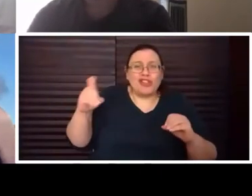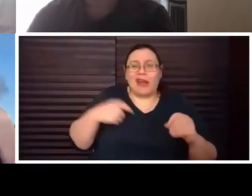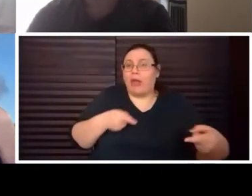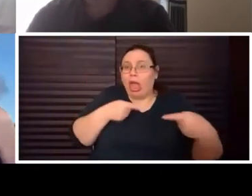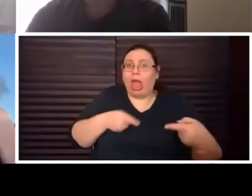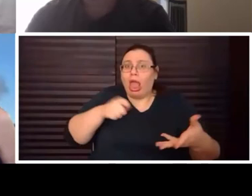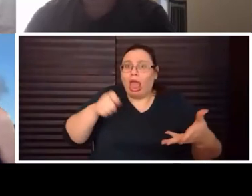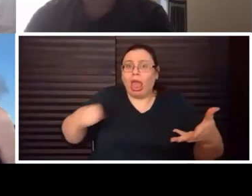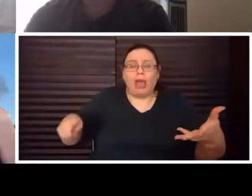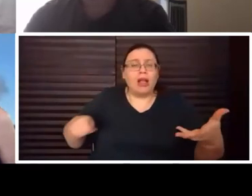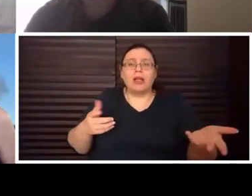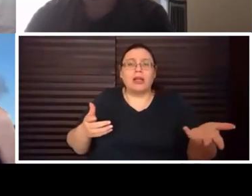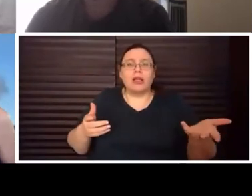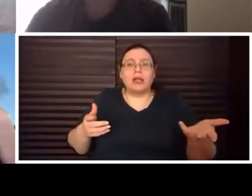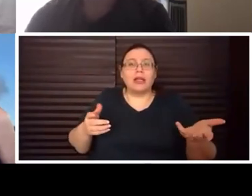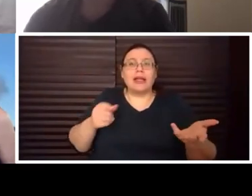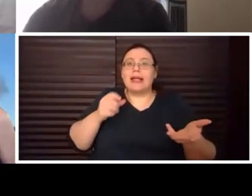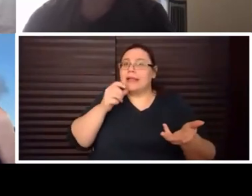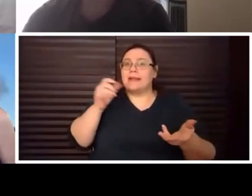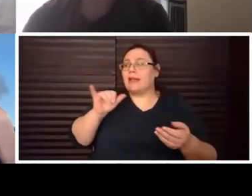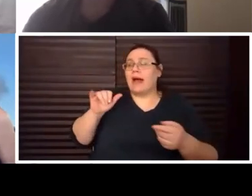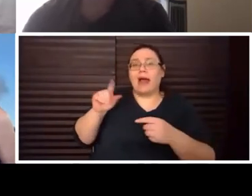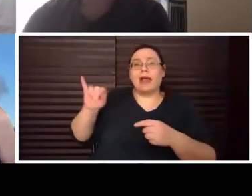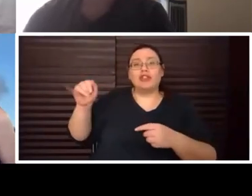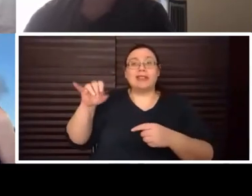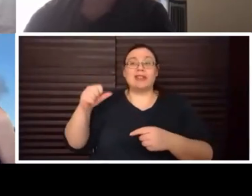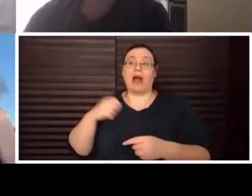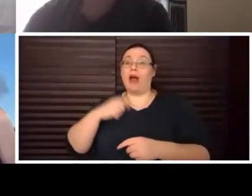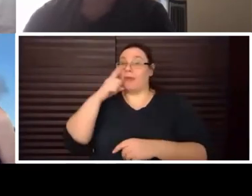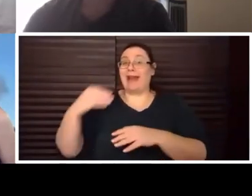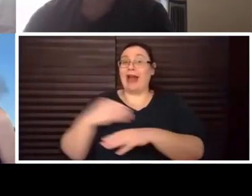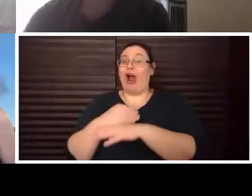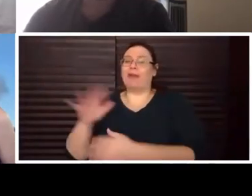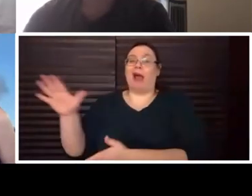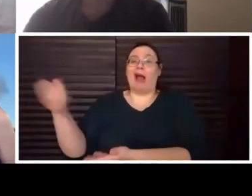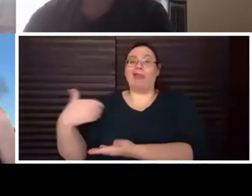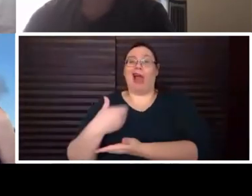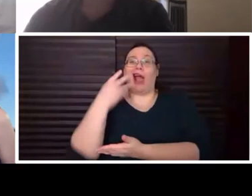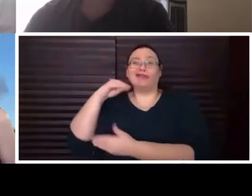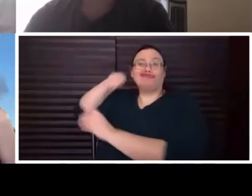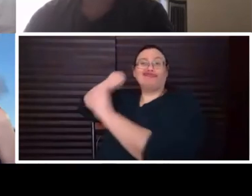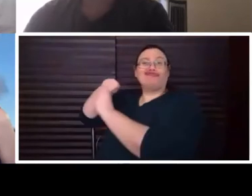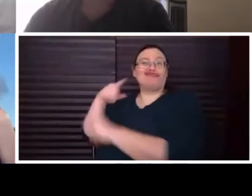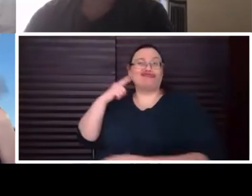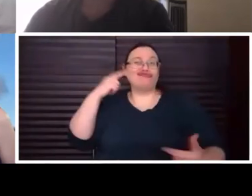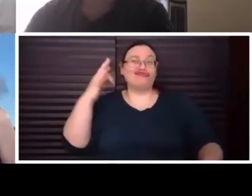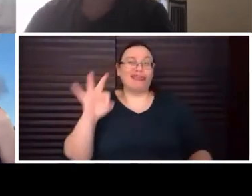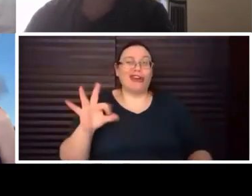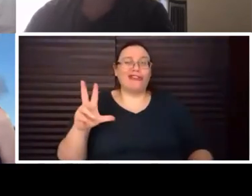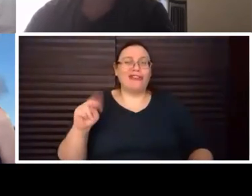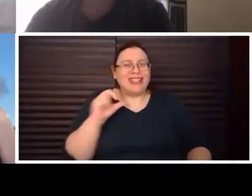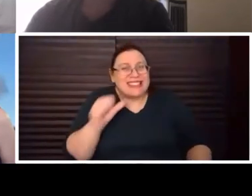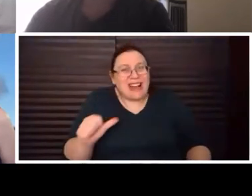It's not like she's collecting prosthetic arms for the fun of it. It's a basic